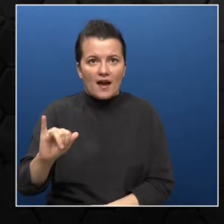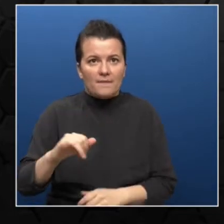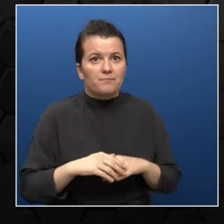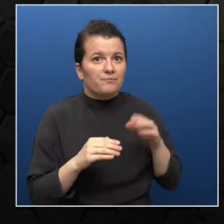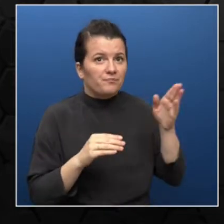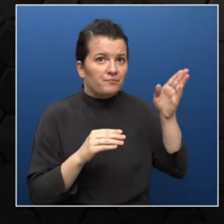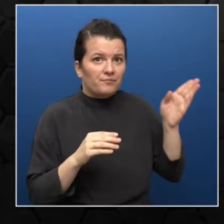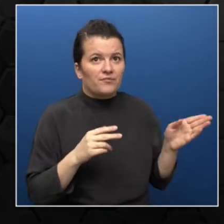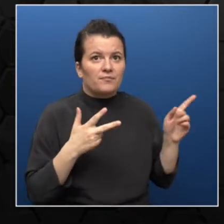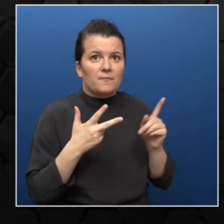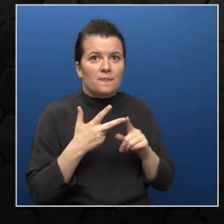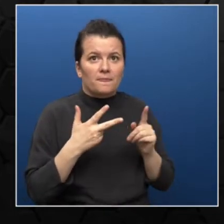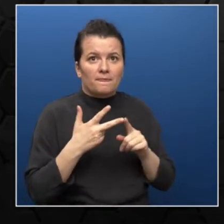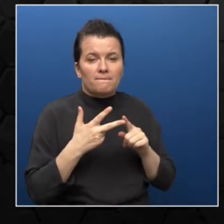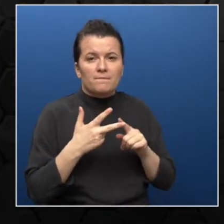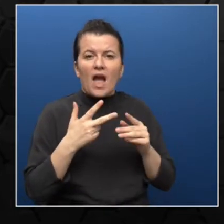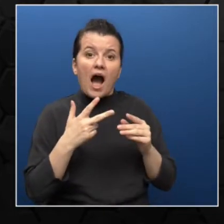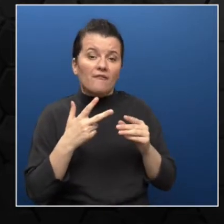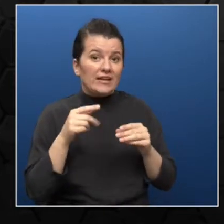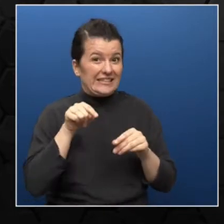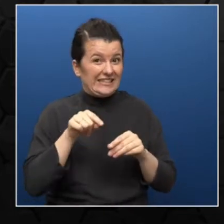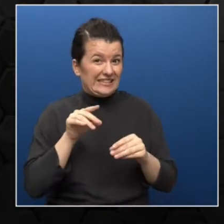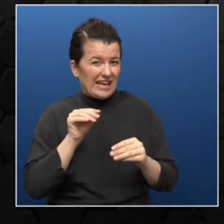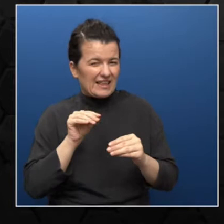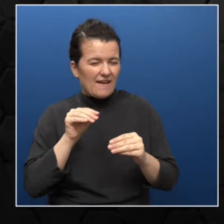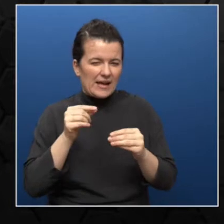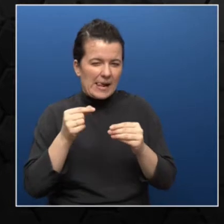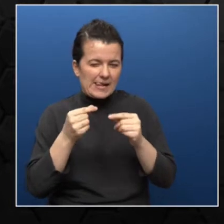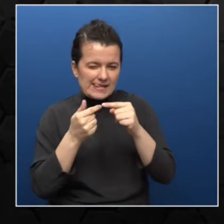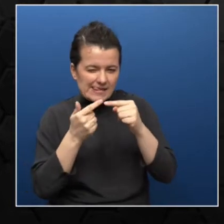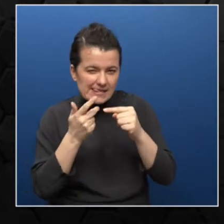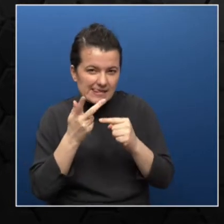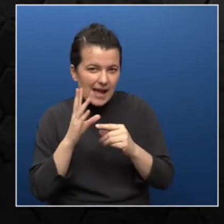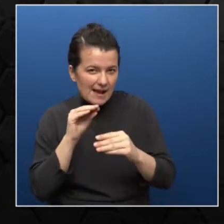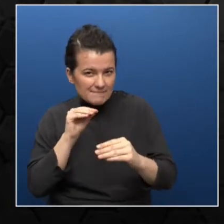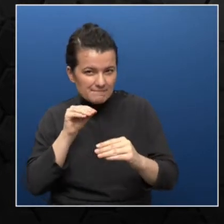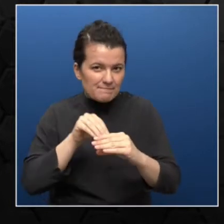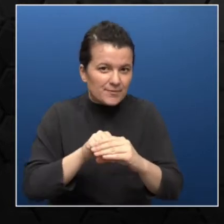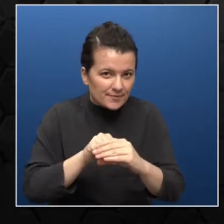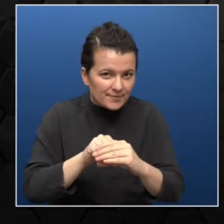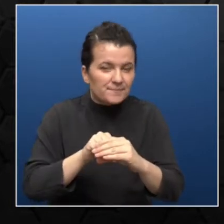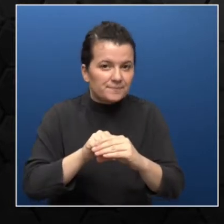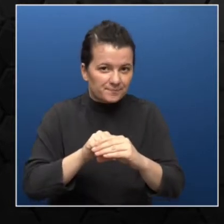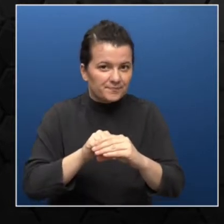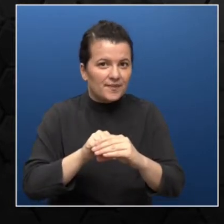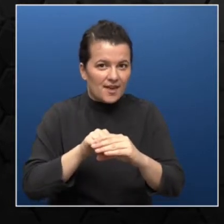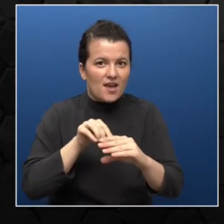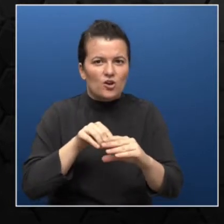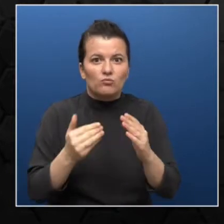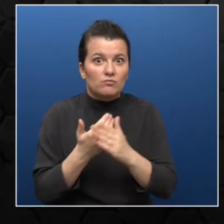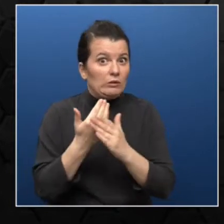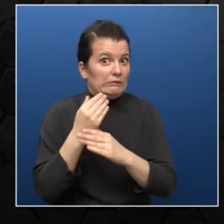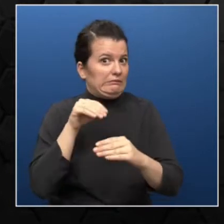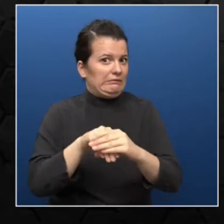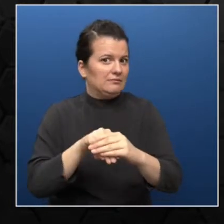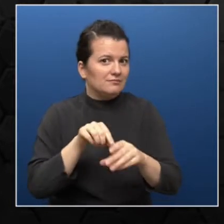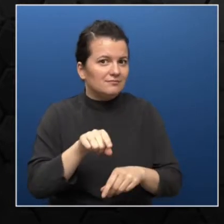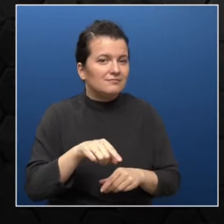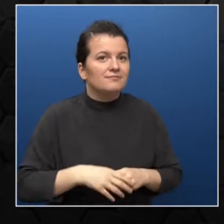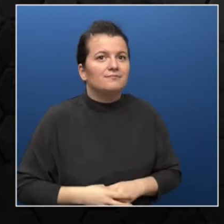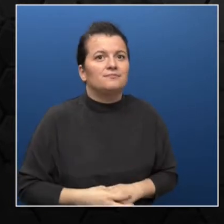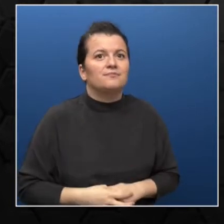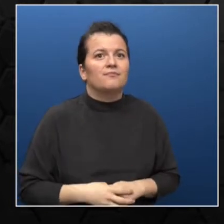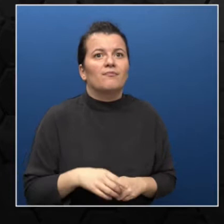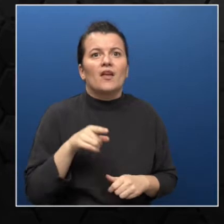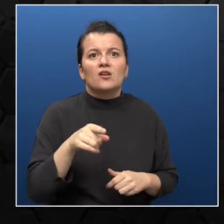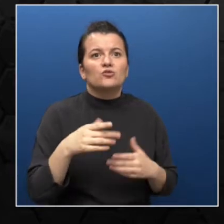features onto that we employ on edge devices in order to let the machine learning and deep learning models to